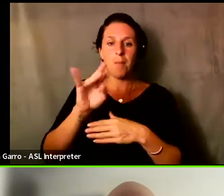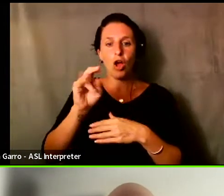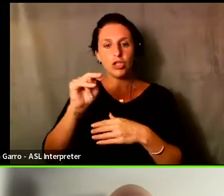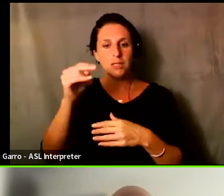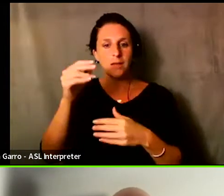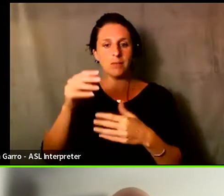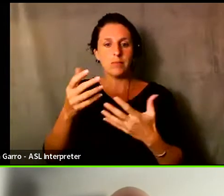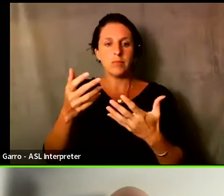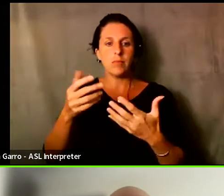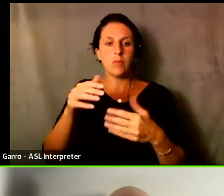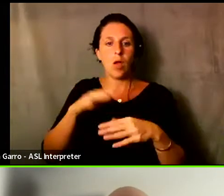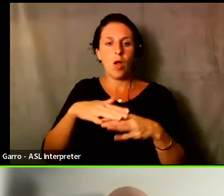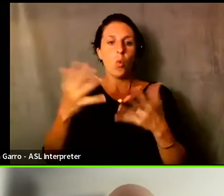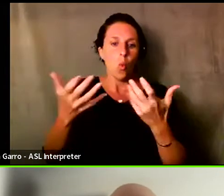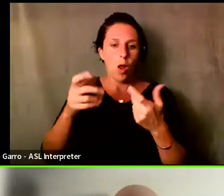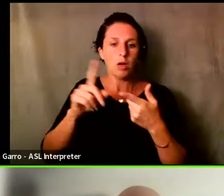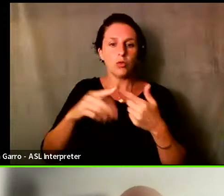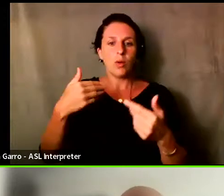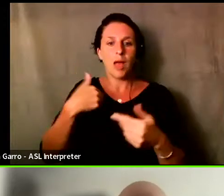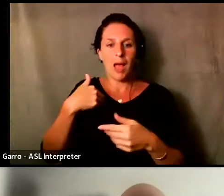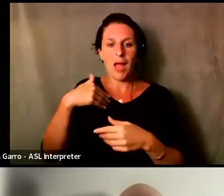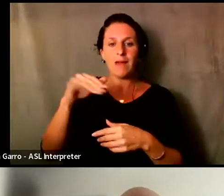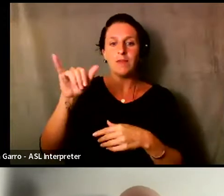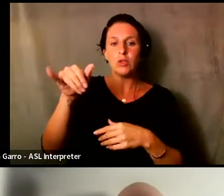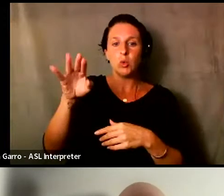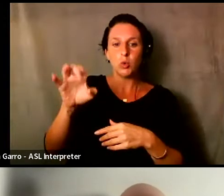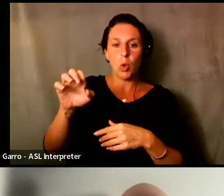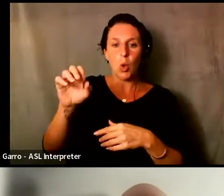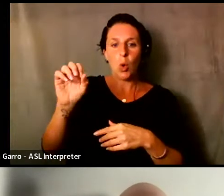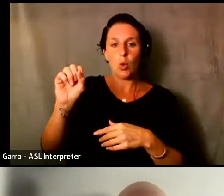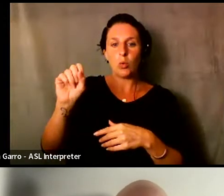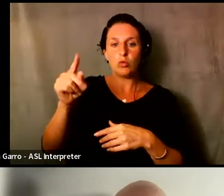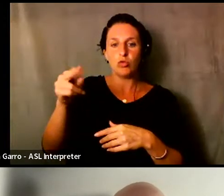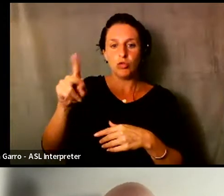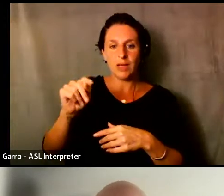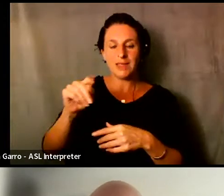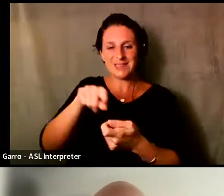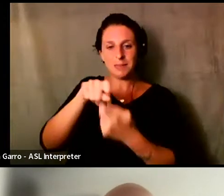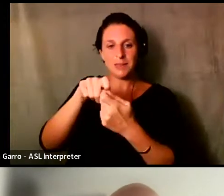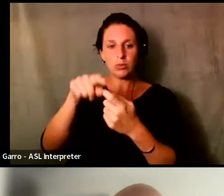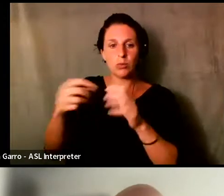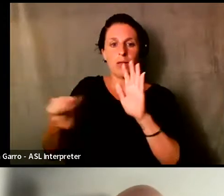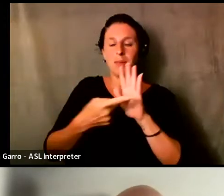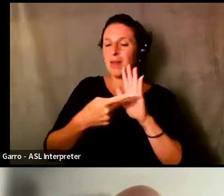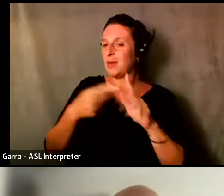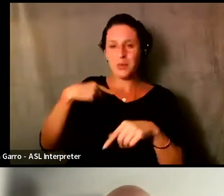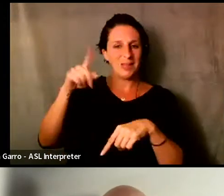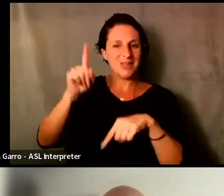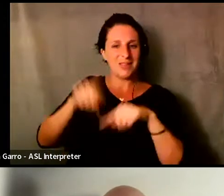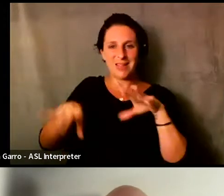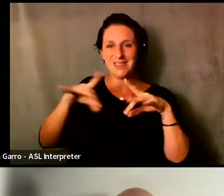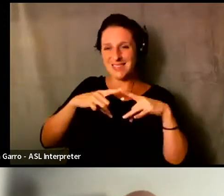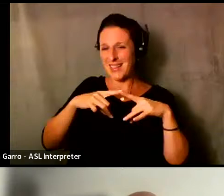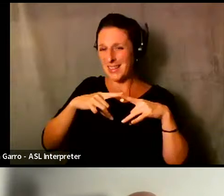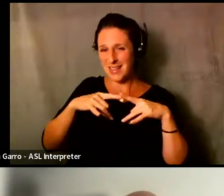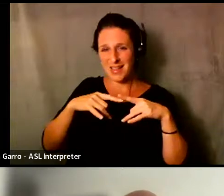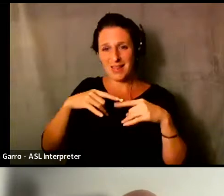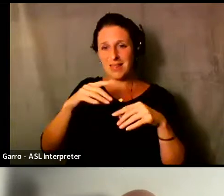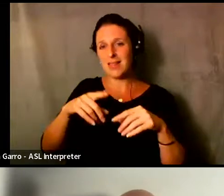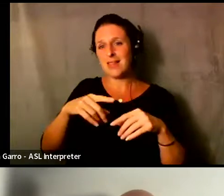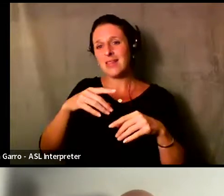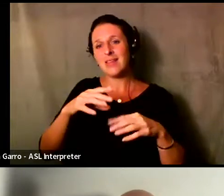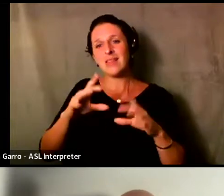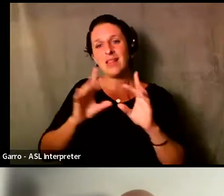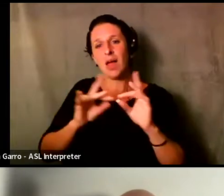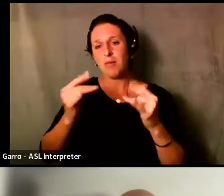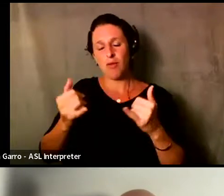have Joe Trust in particular come back. Oh, I'm sorry. We can't take the comment right now. We have to